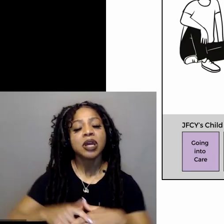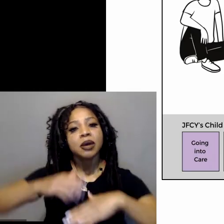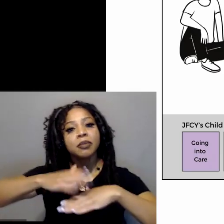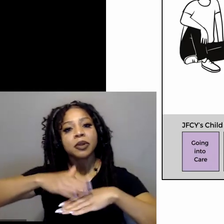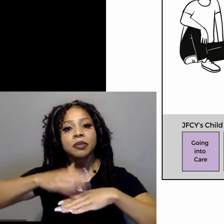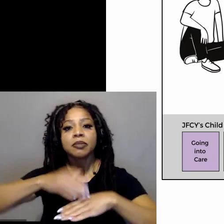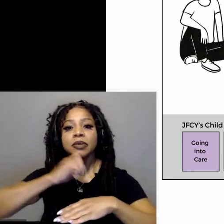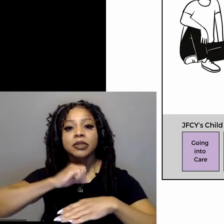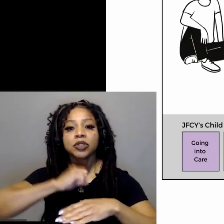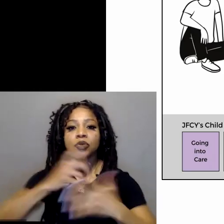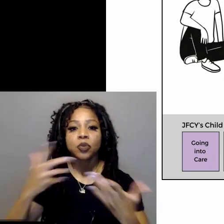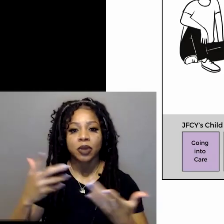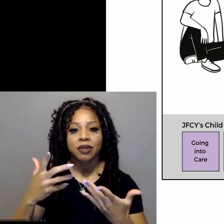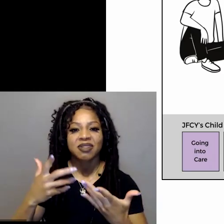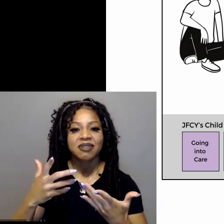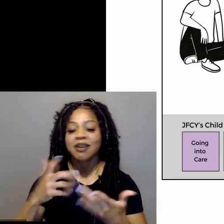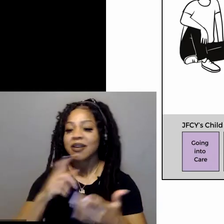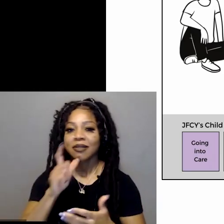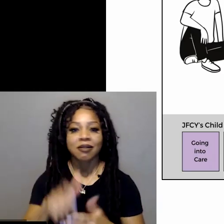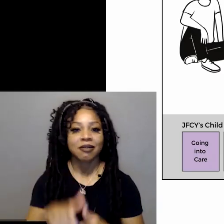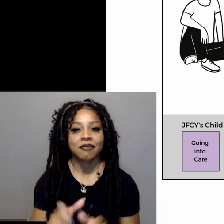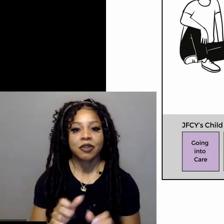control?